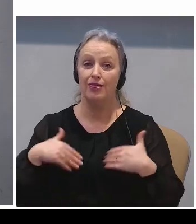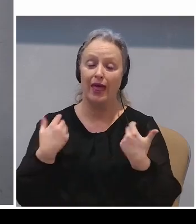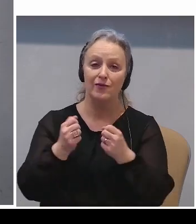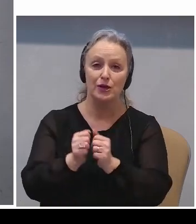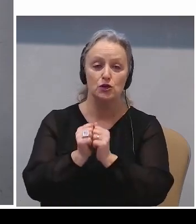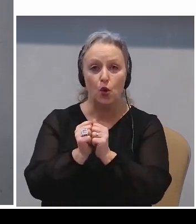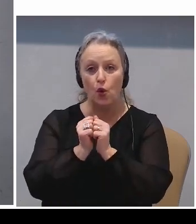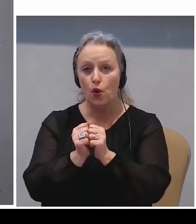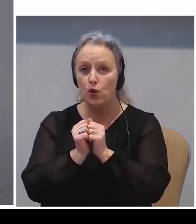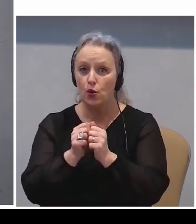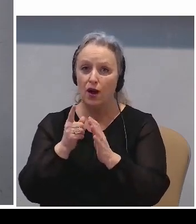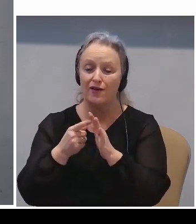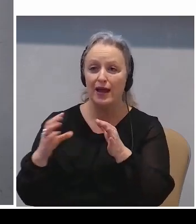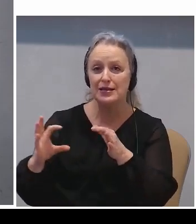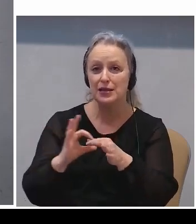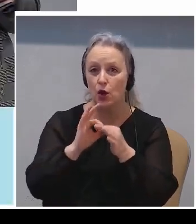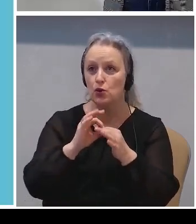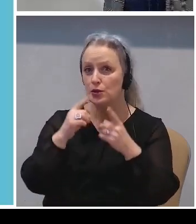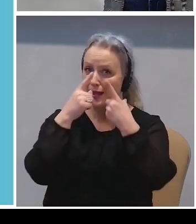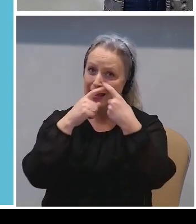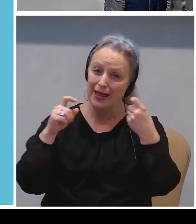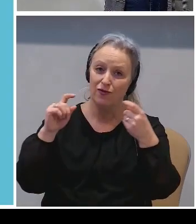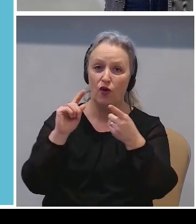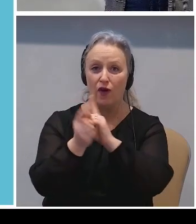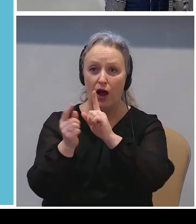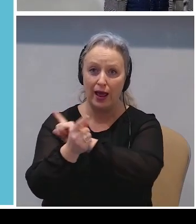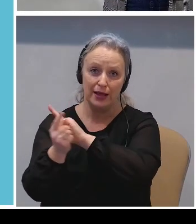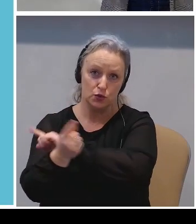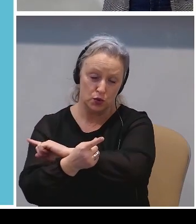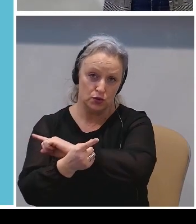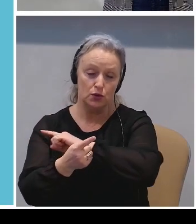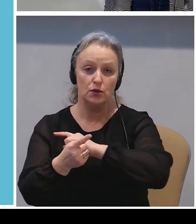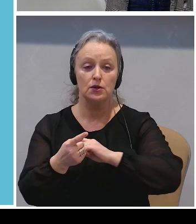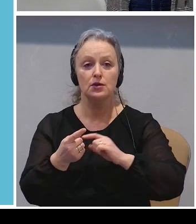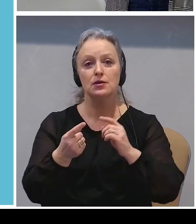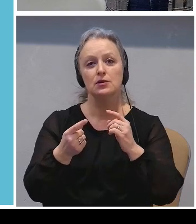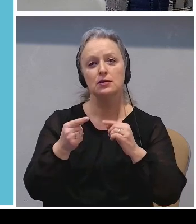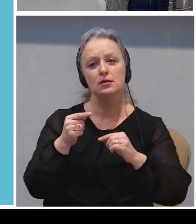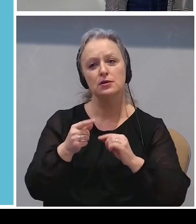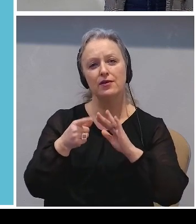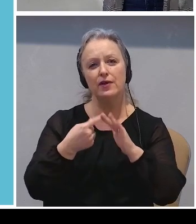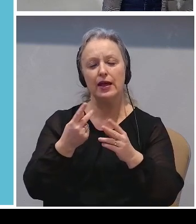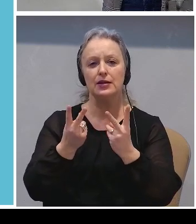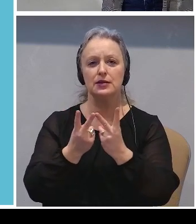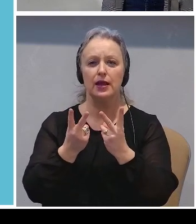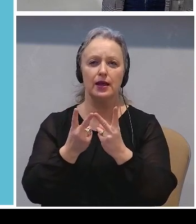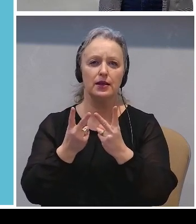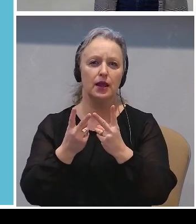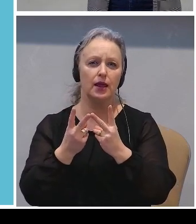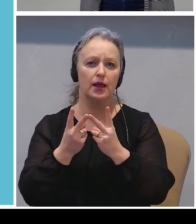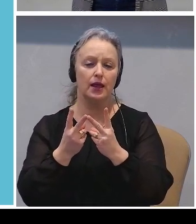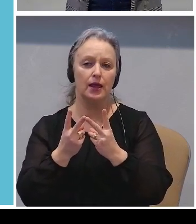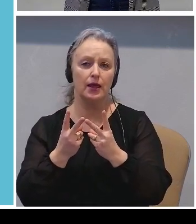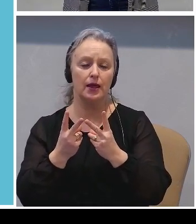in Europe, is supposed also to bring now the opportunity that the medical records are shared between different countries. So it's something that eventually